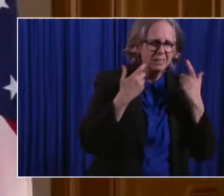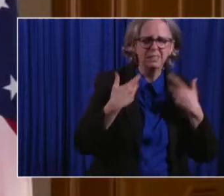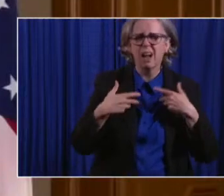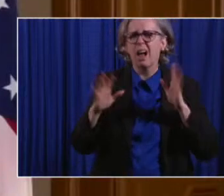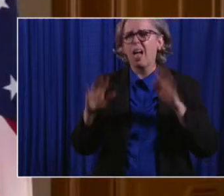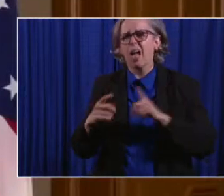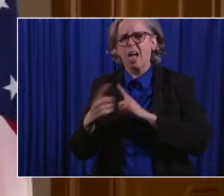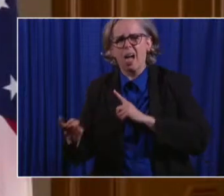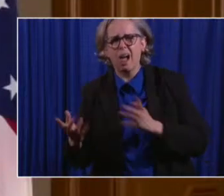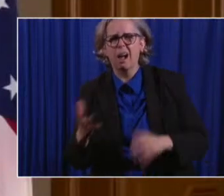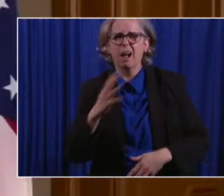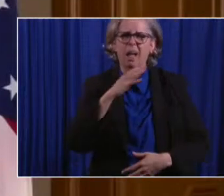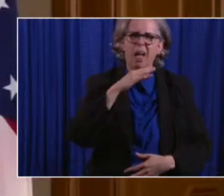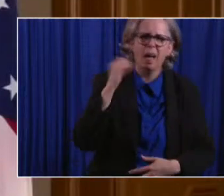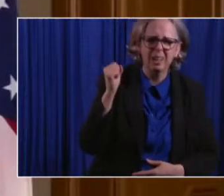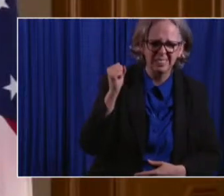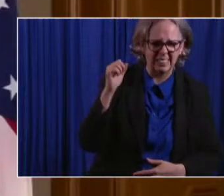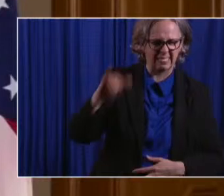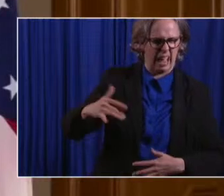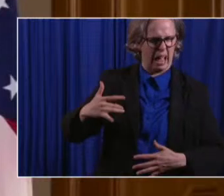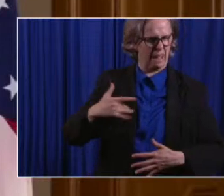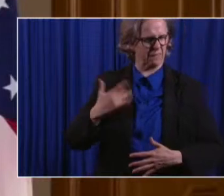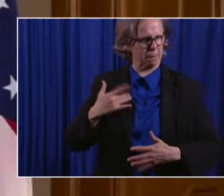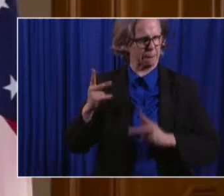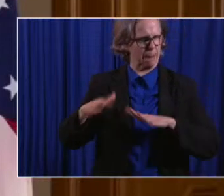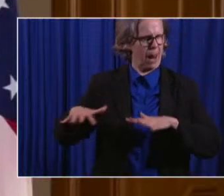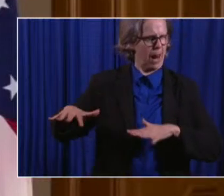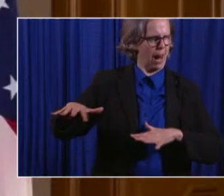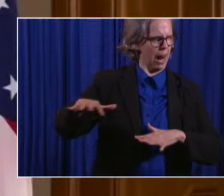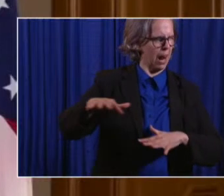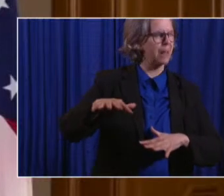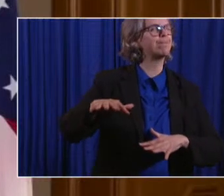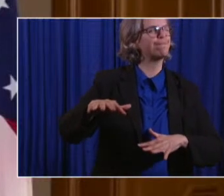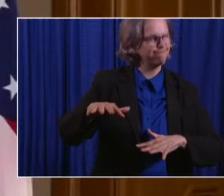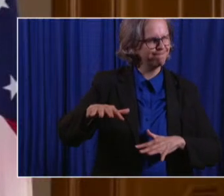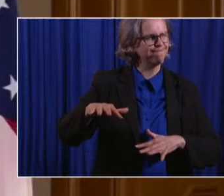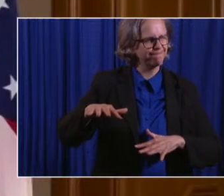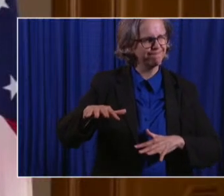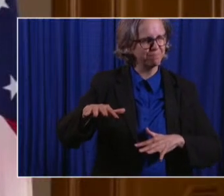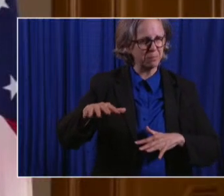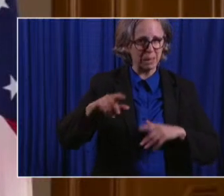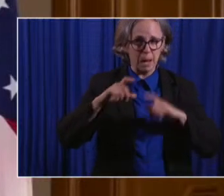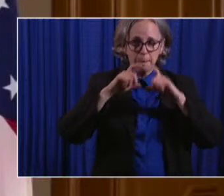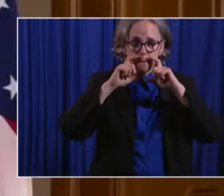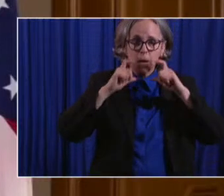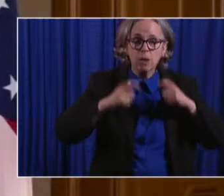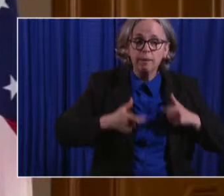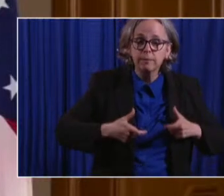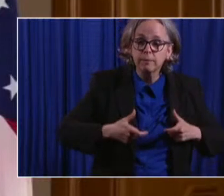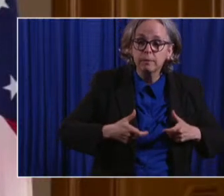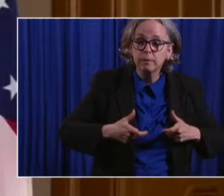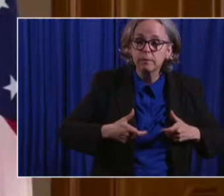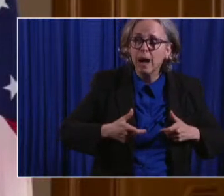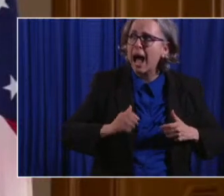now have a way out of this. And so when someone becomes vaccinated, they cannot